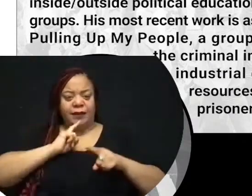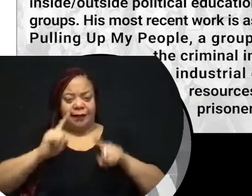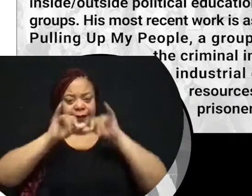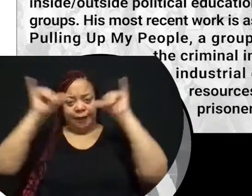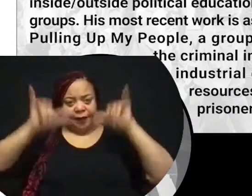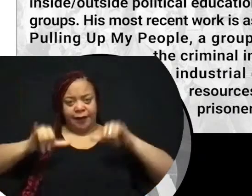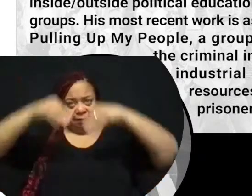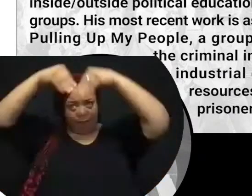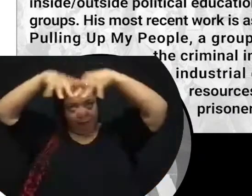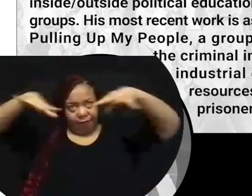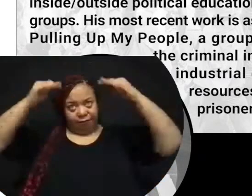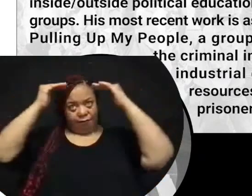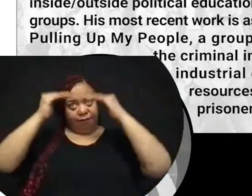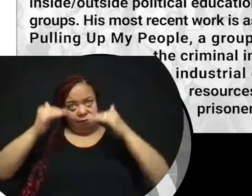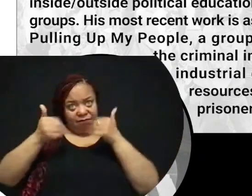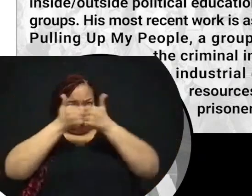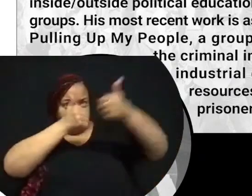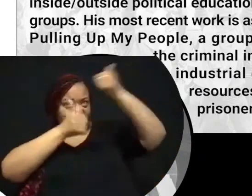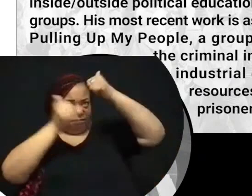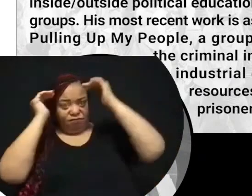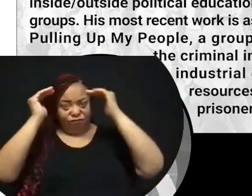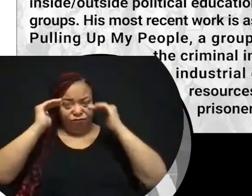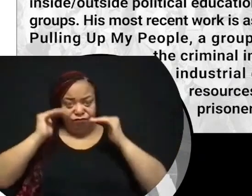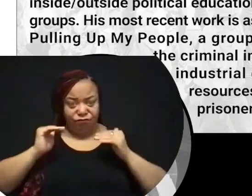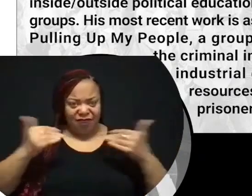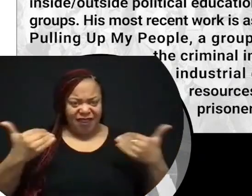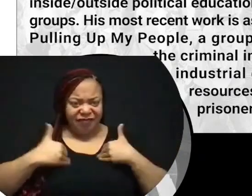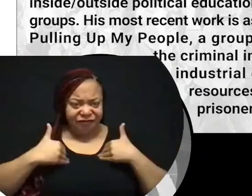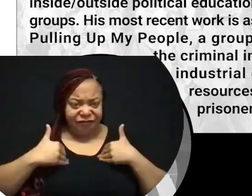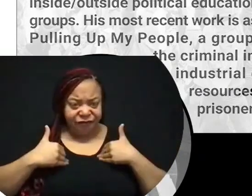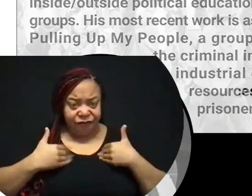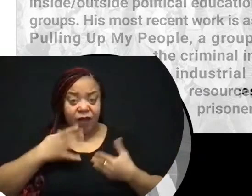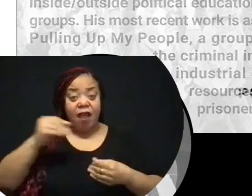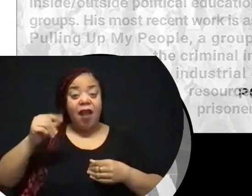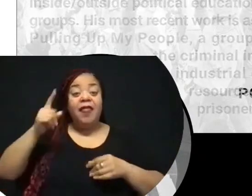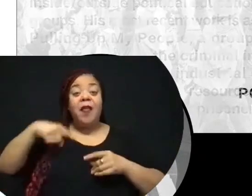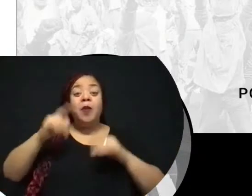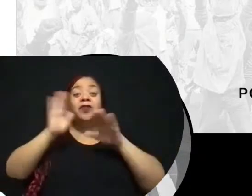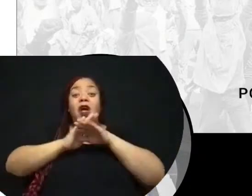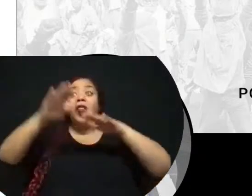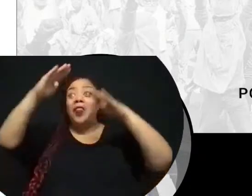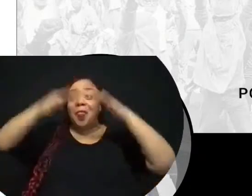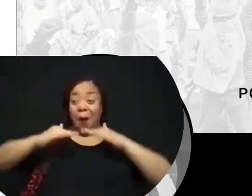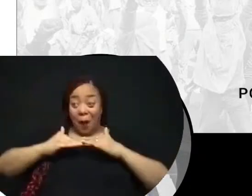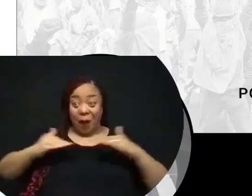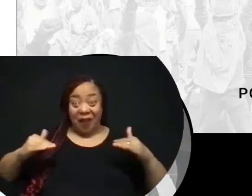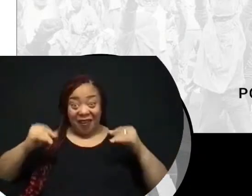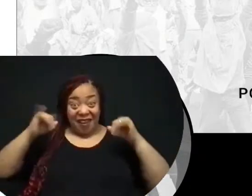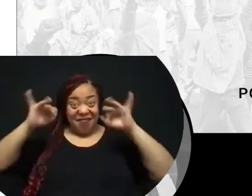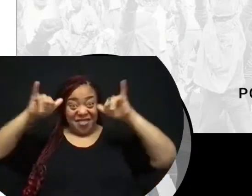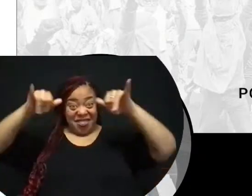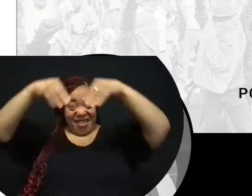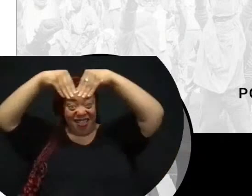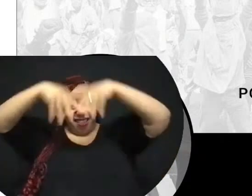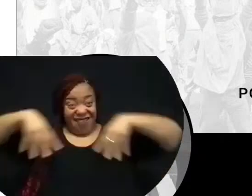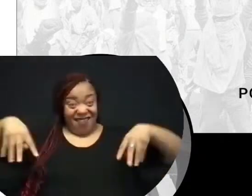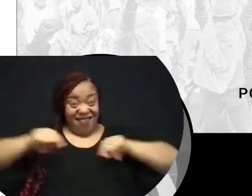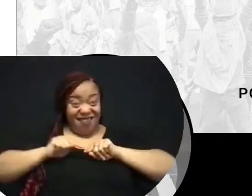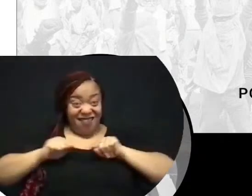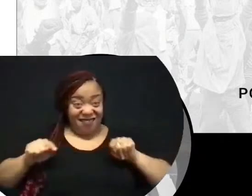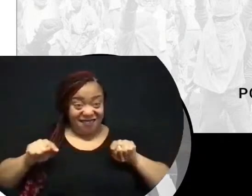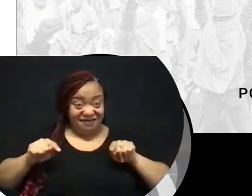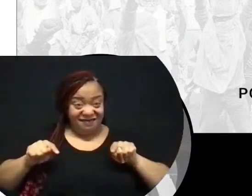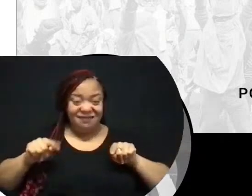the food someone doesn't want is thrown down the sink, chopped into pieces, and flushed away. And this is what happens to